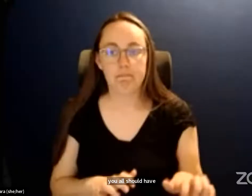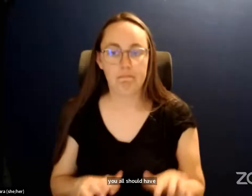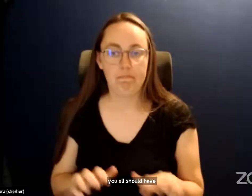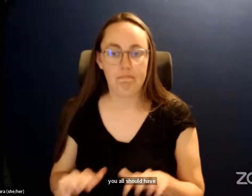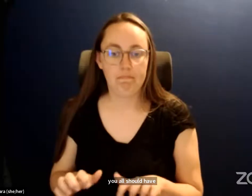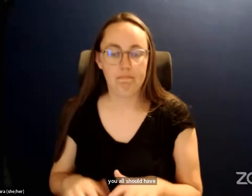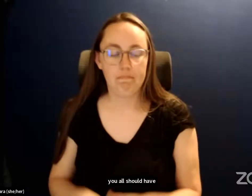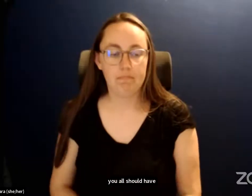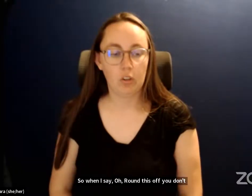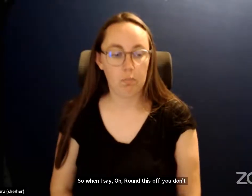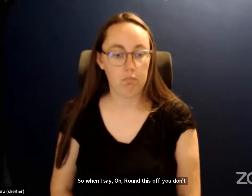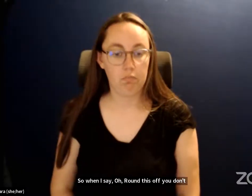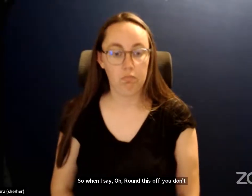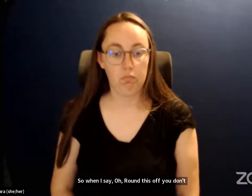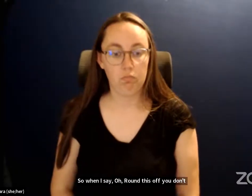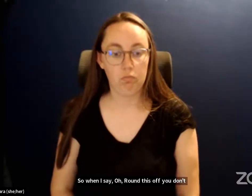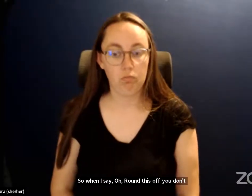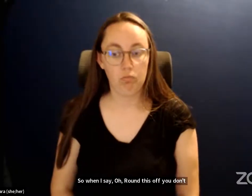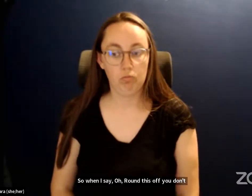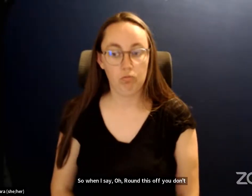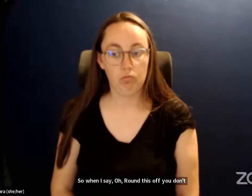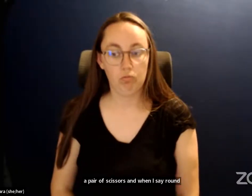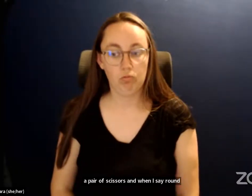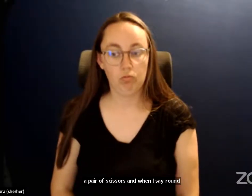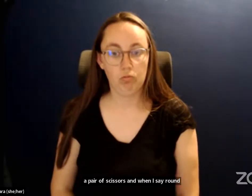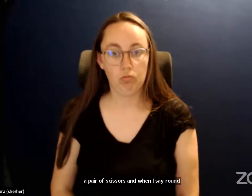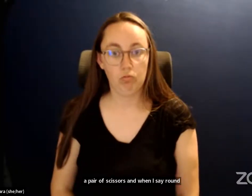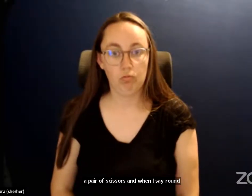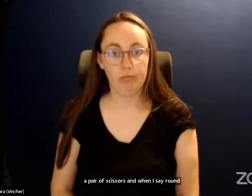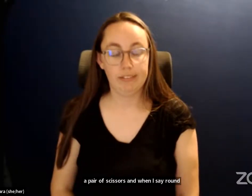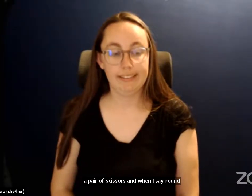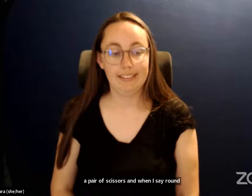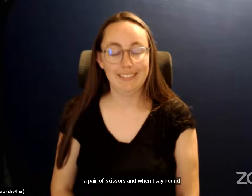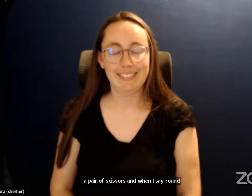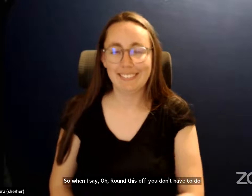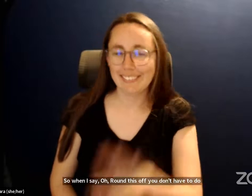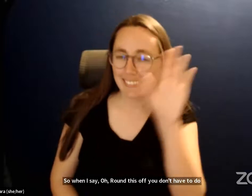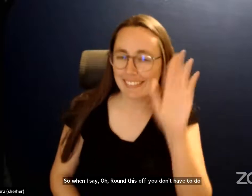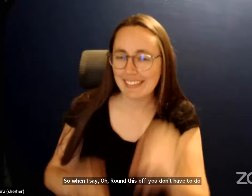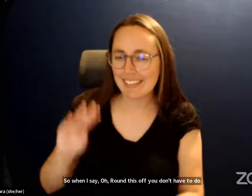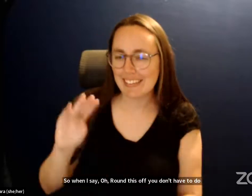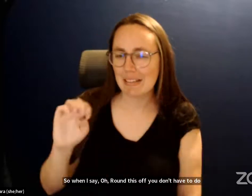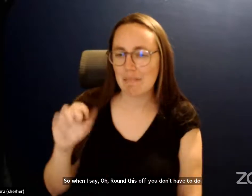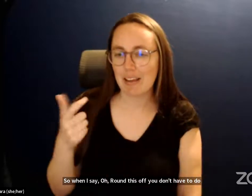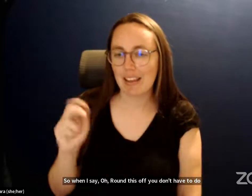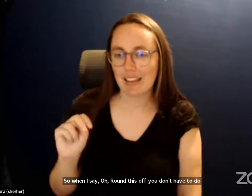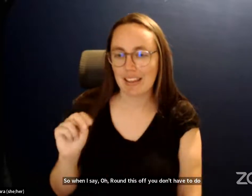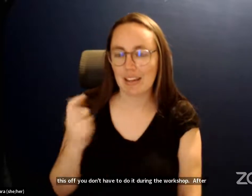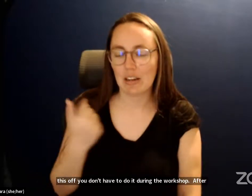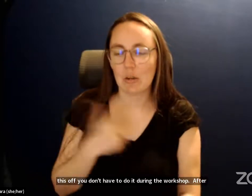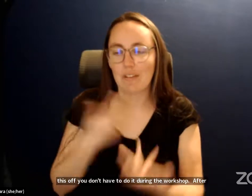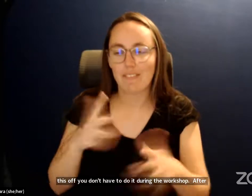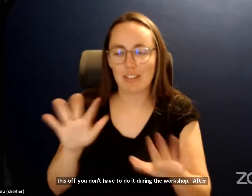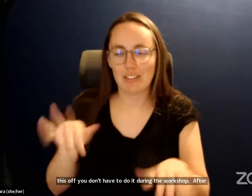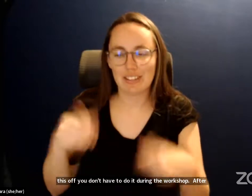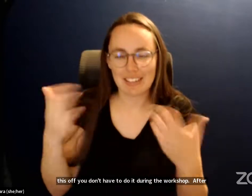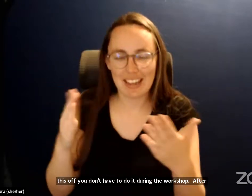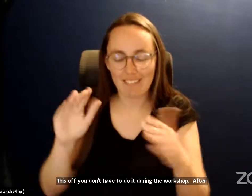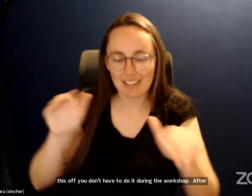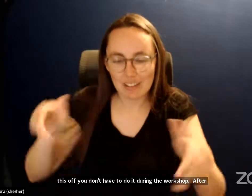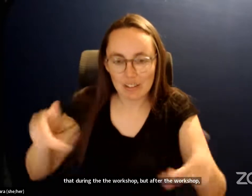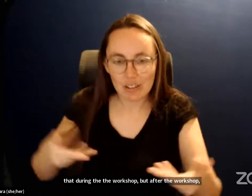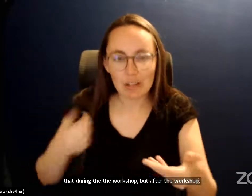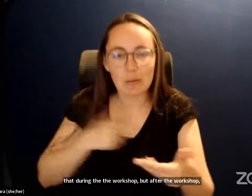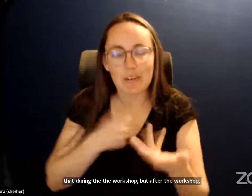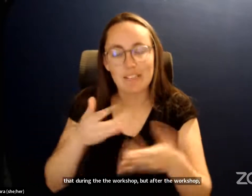this is Megan. when we gave our intro, we shared that Dr. Therese